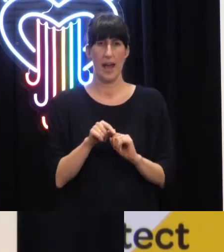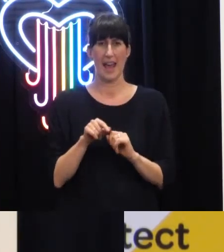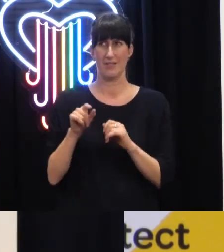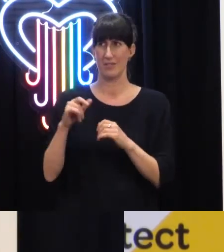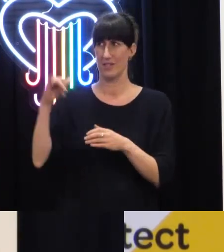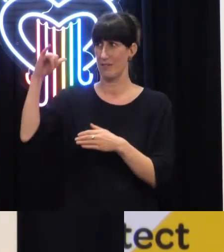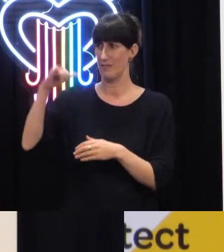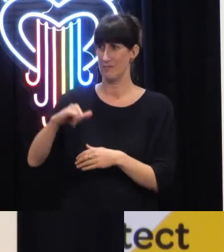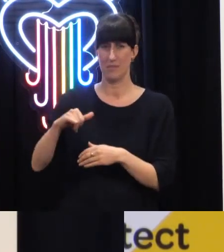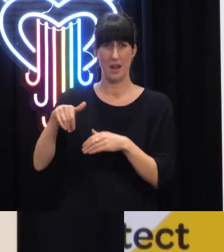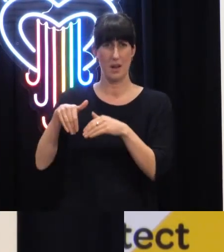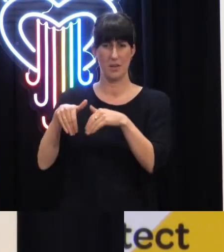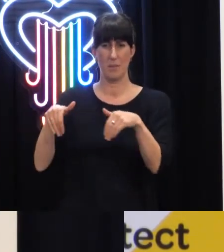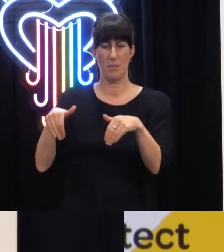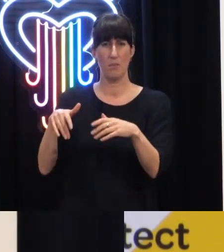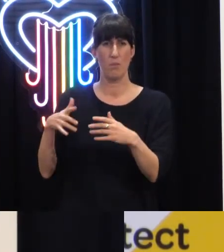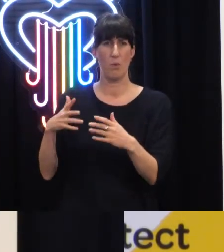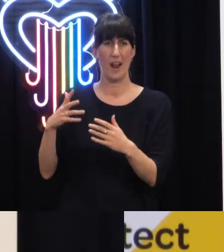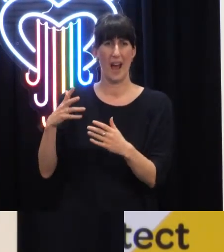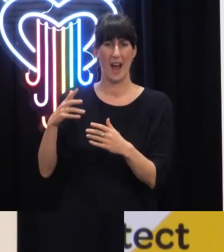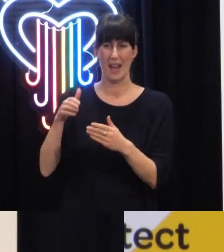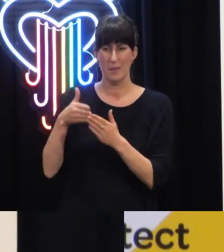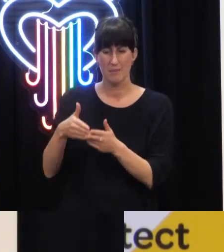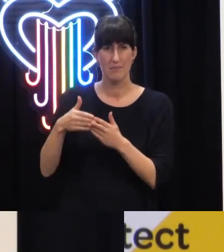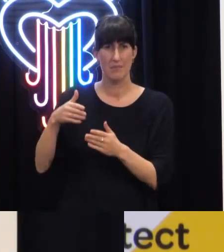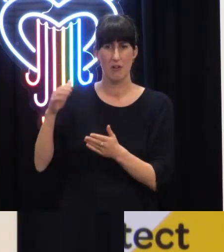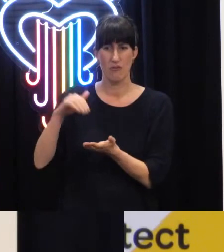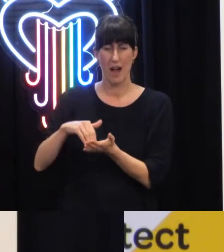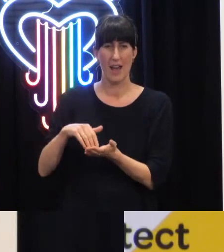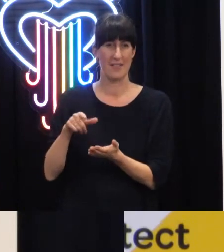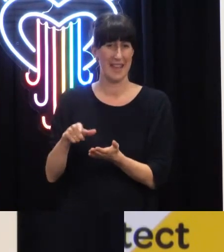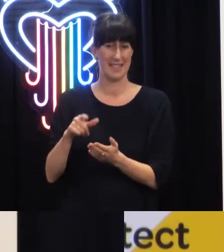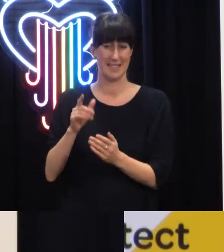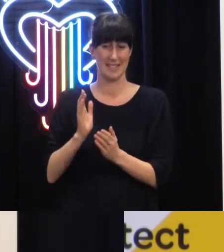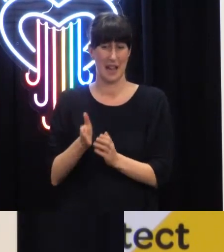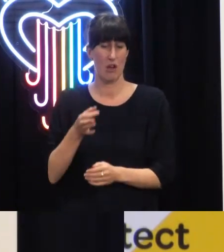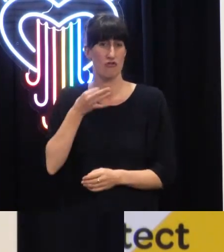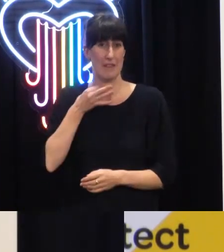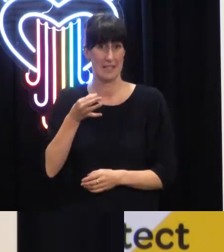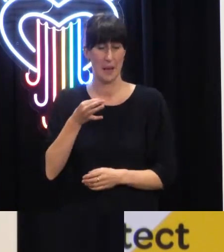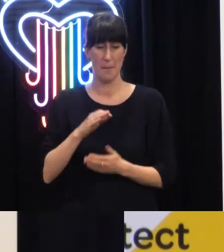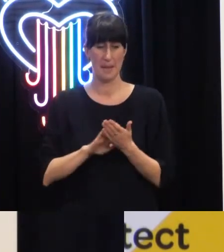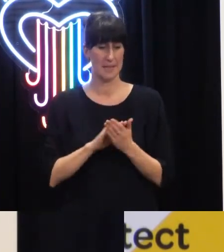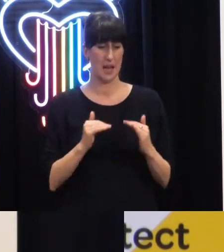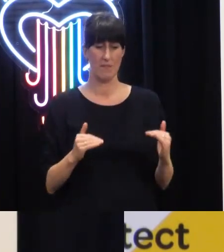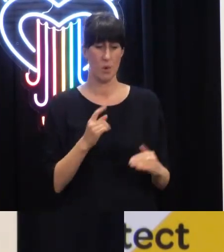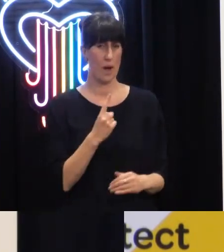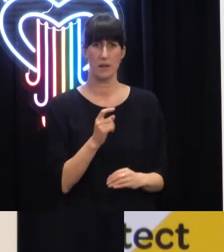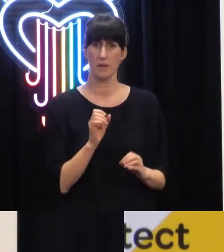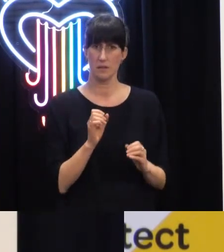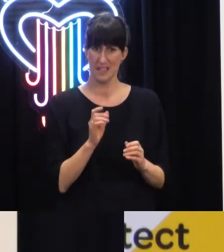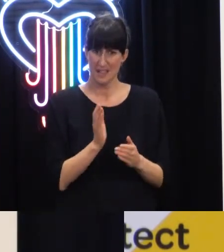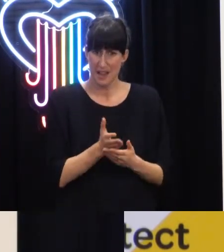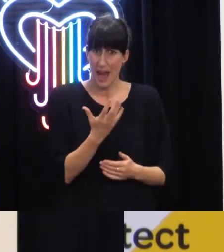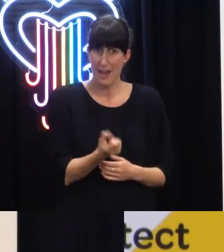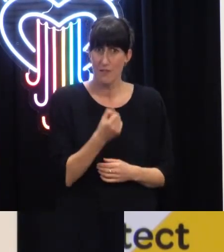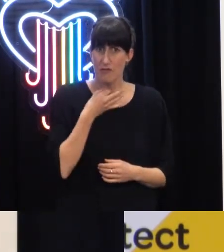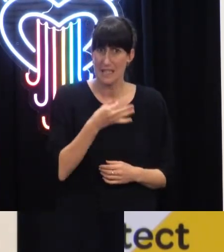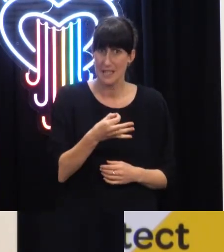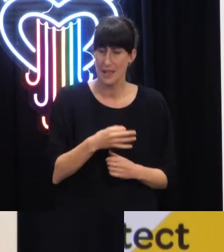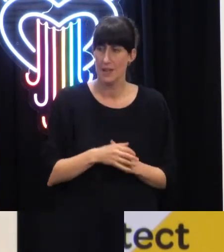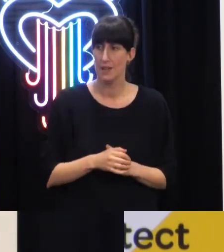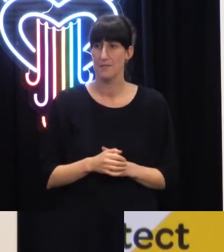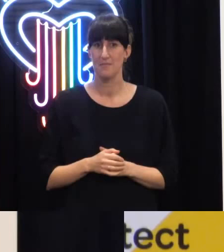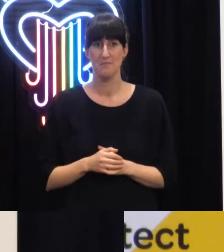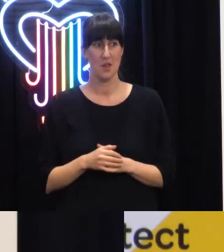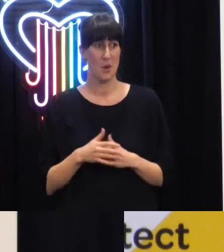of underlying risk all the time? How is level 1 really a risk-free zone? Oh, well, we've had 170,000